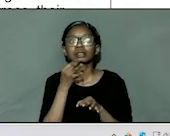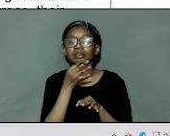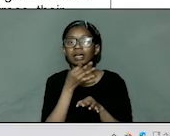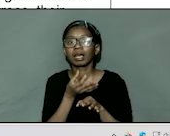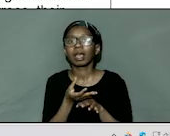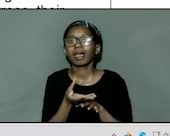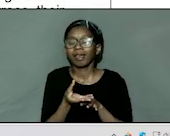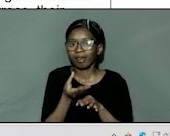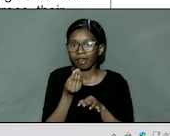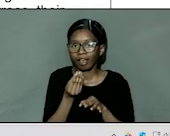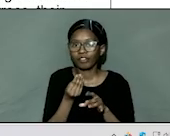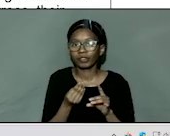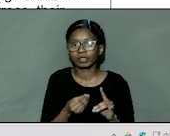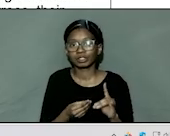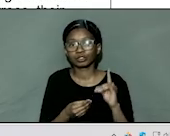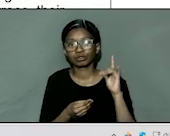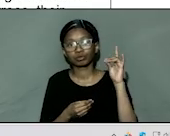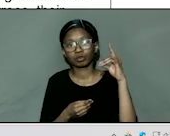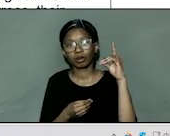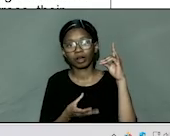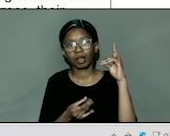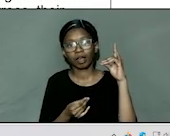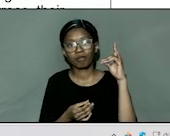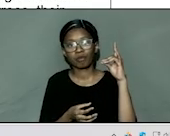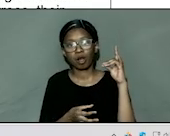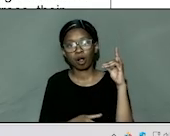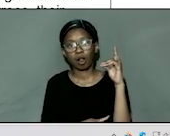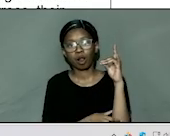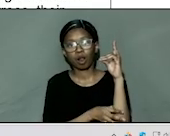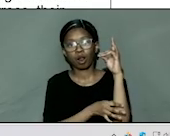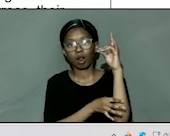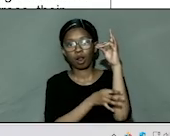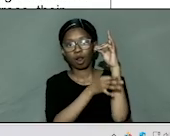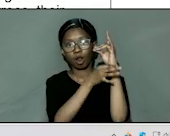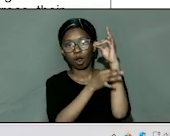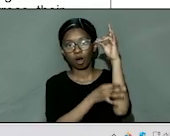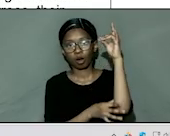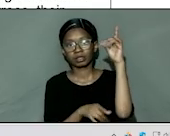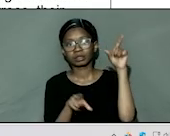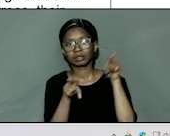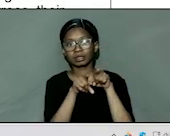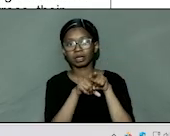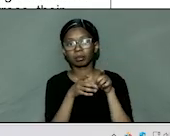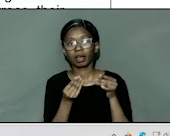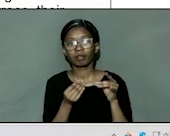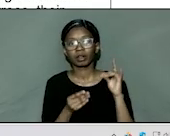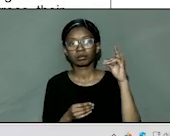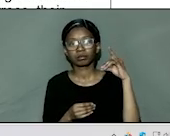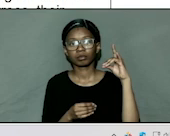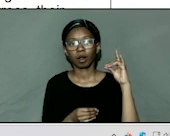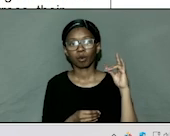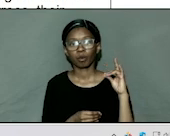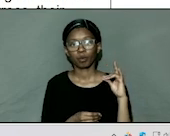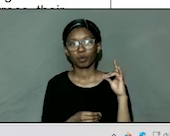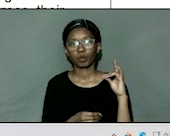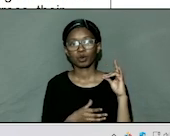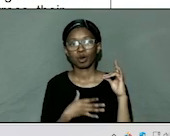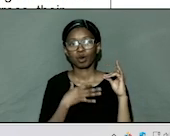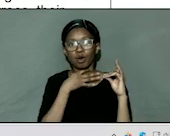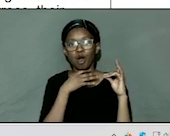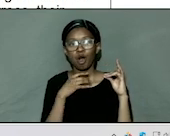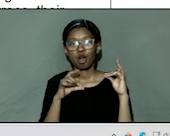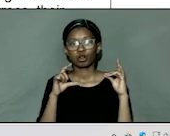with long necks and there are giraffes with short necks. And then